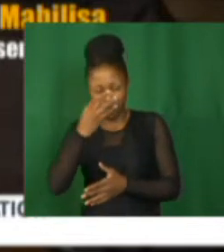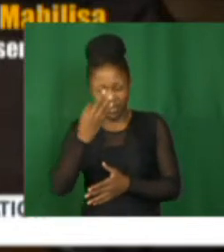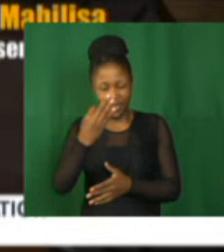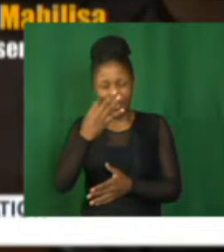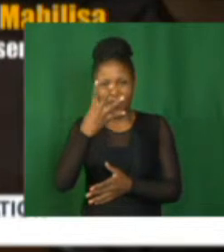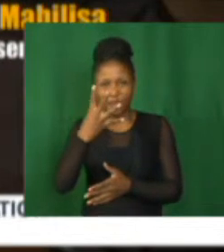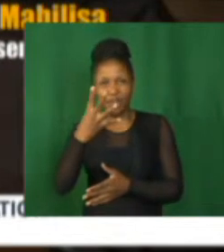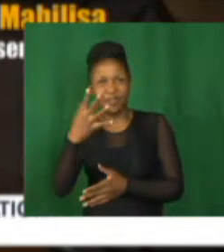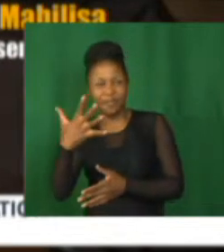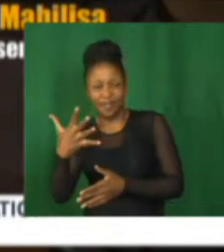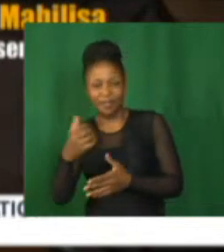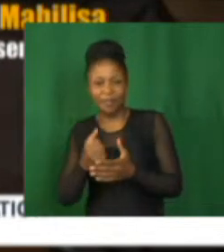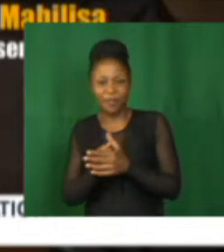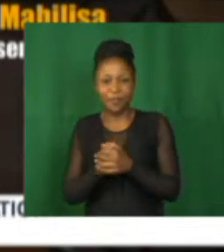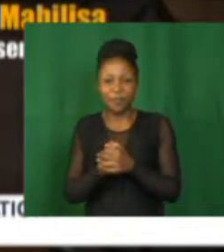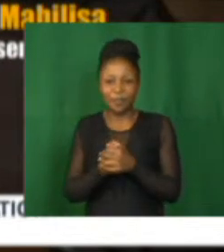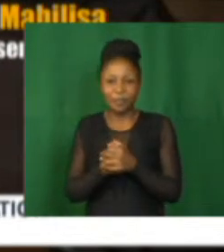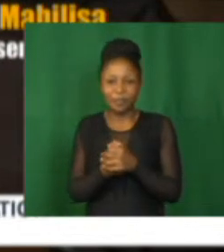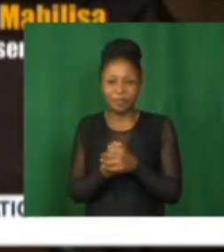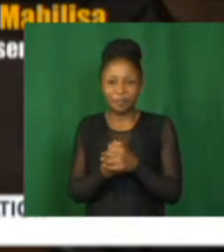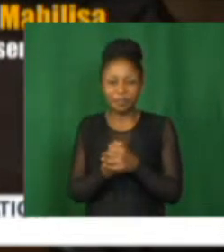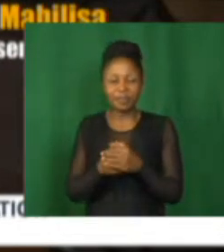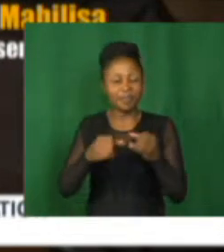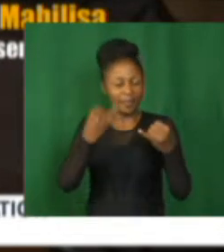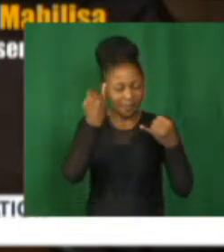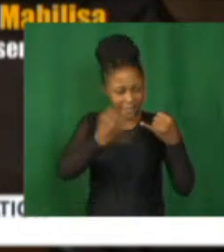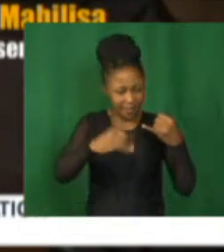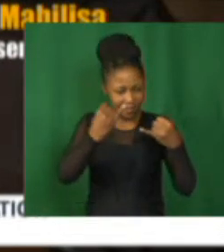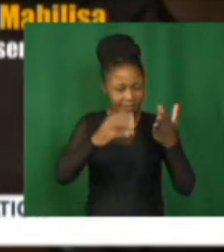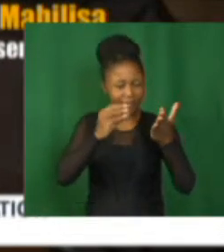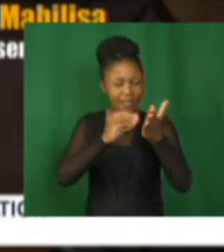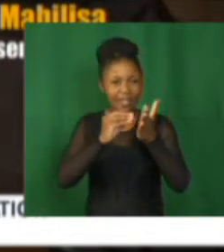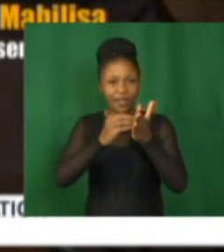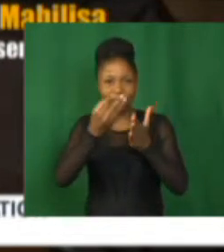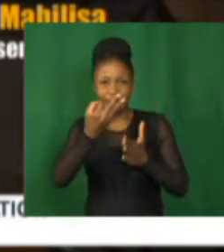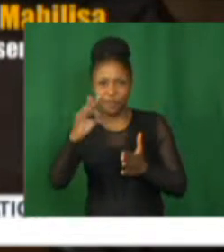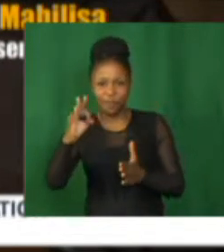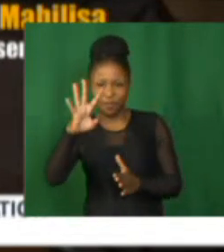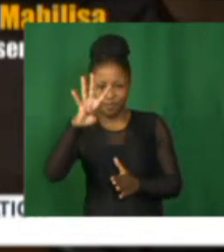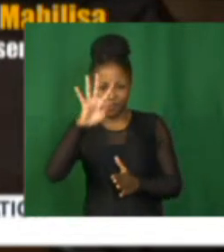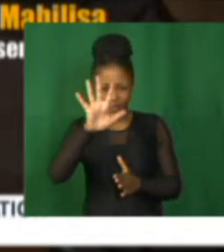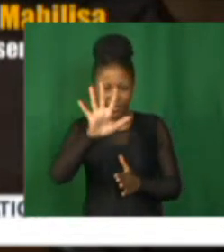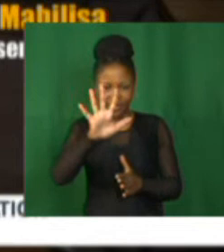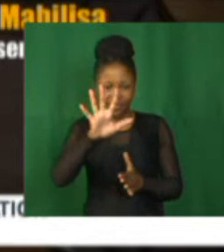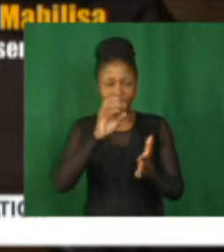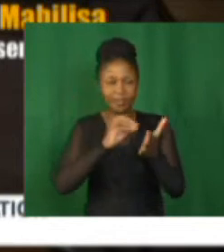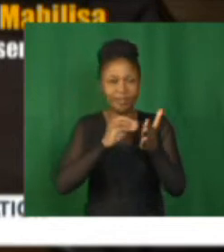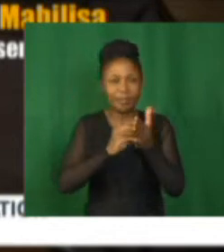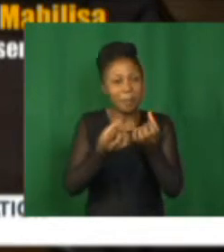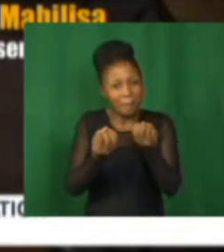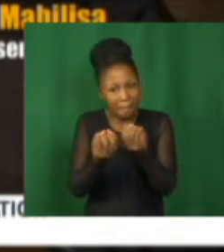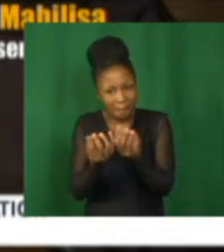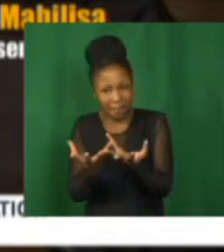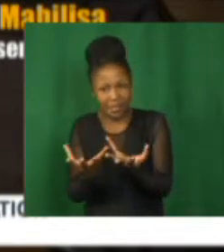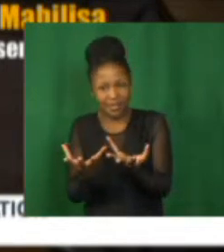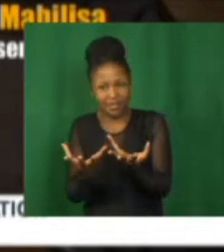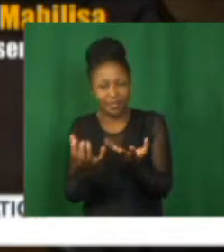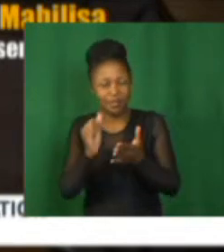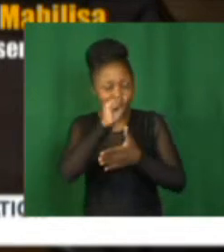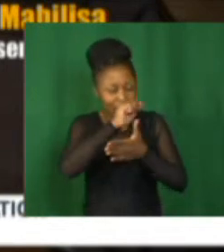to 4:25 p.m. and then lastly for the form 5s again we have mathematics